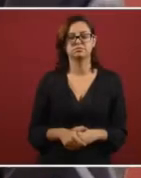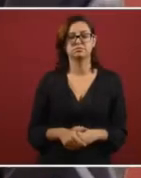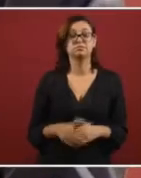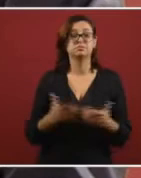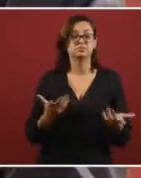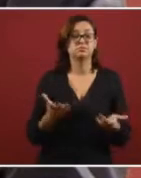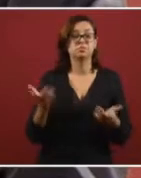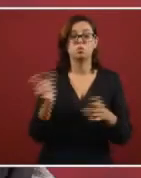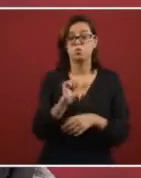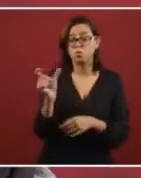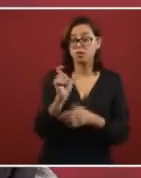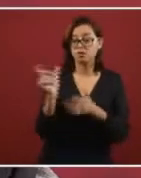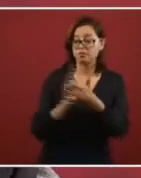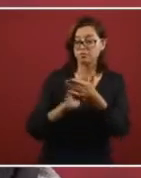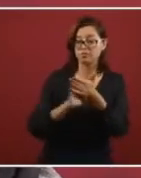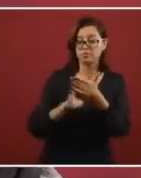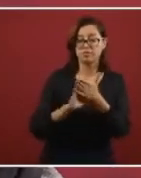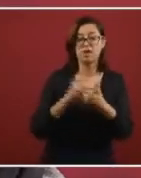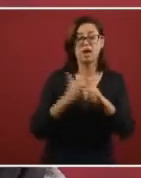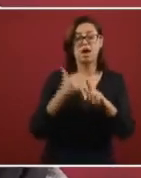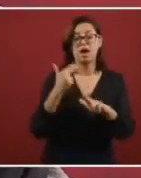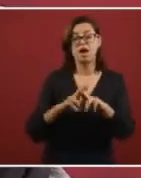already president-elect.